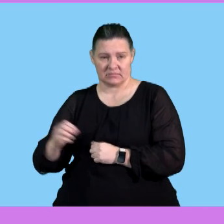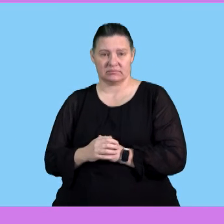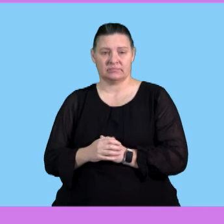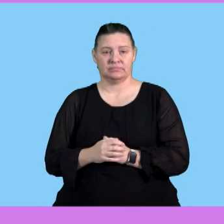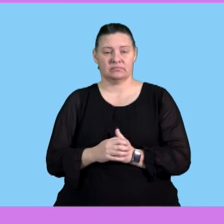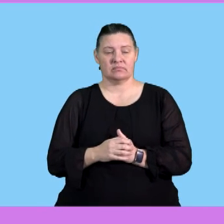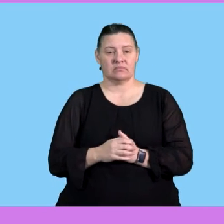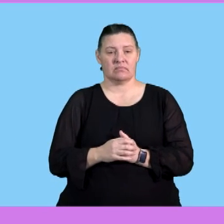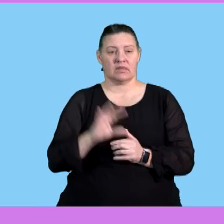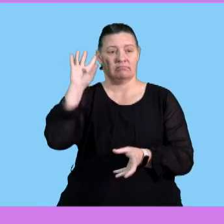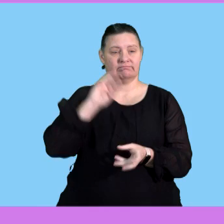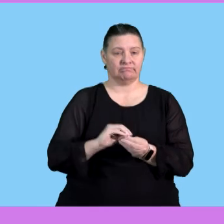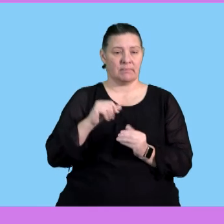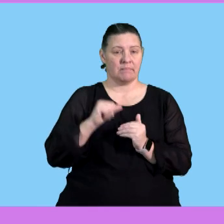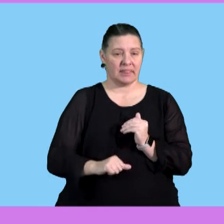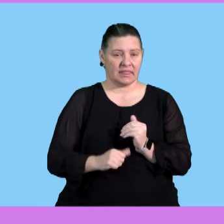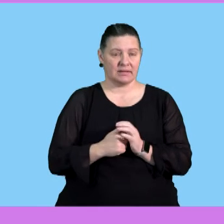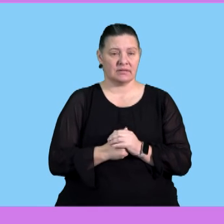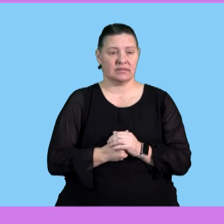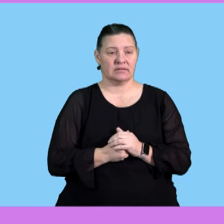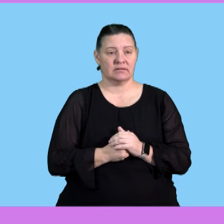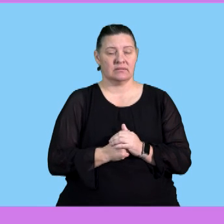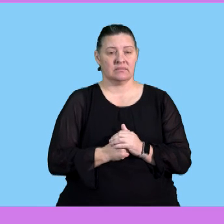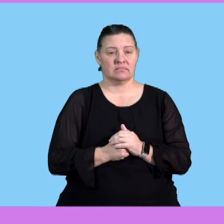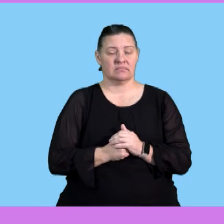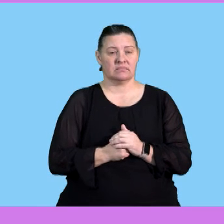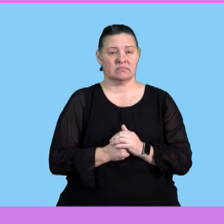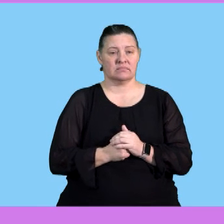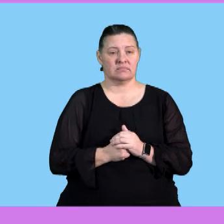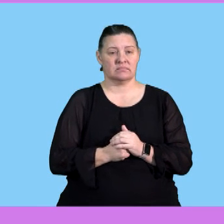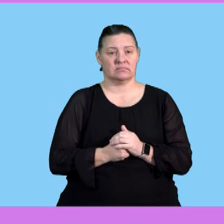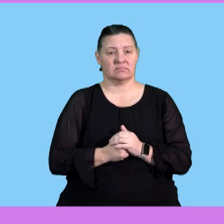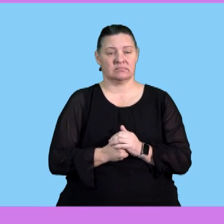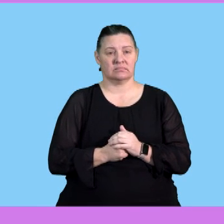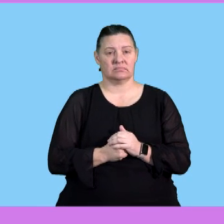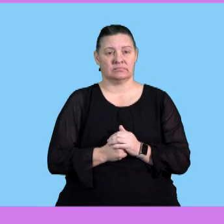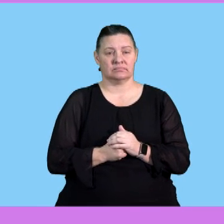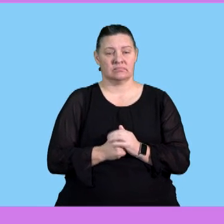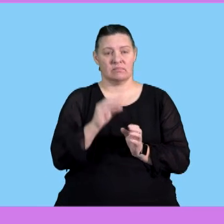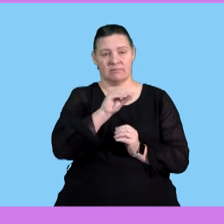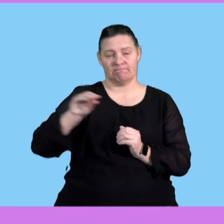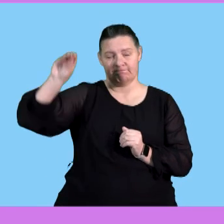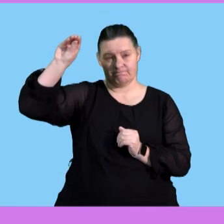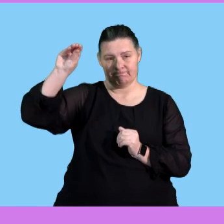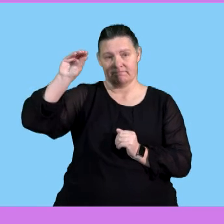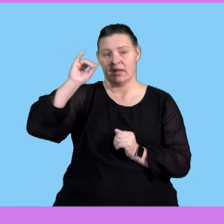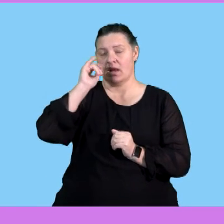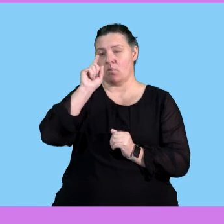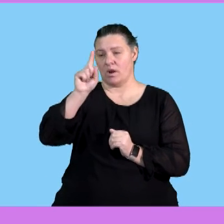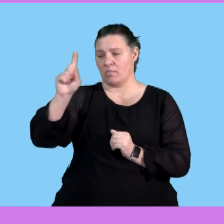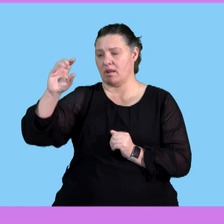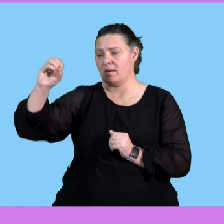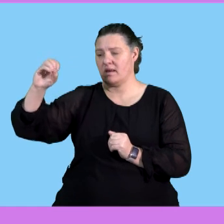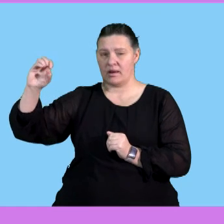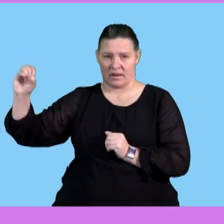And then the total income for the month, or the sum of the income, goes on top where it's